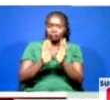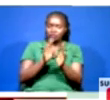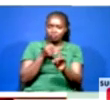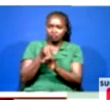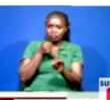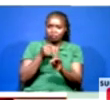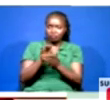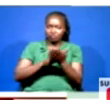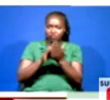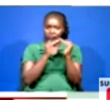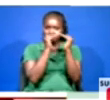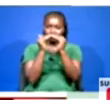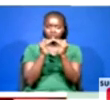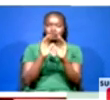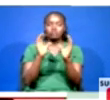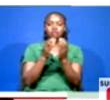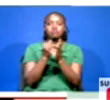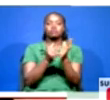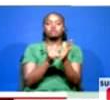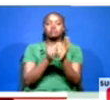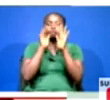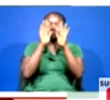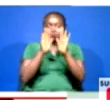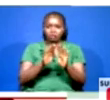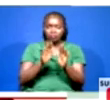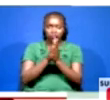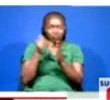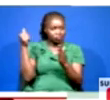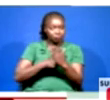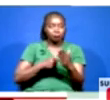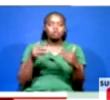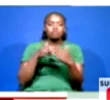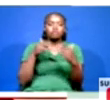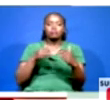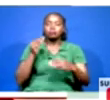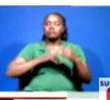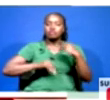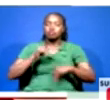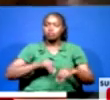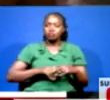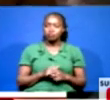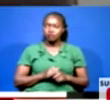of the community may just be the key in the fight against the vice. Achola Simon has the details.